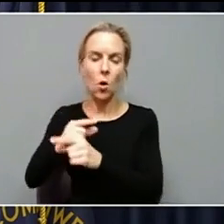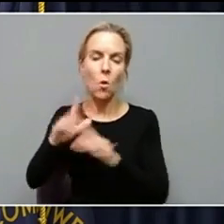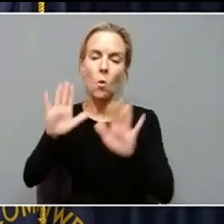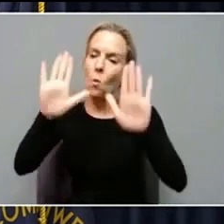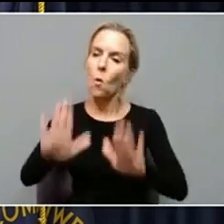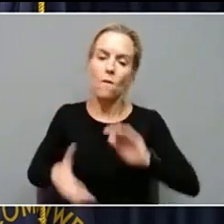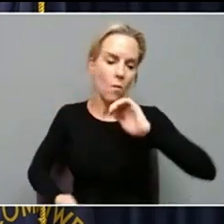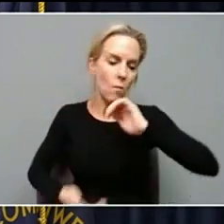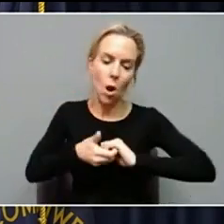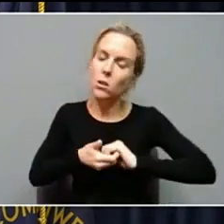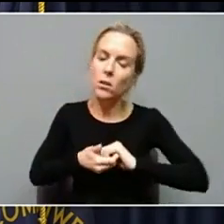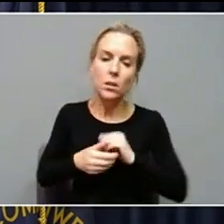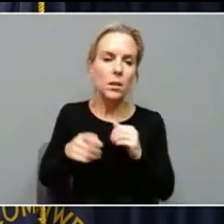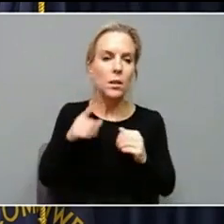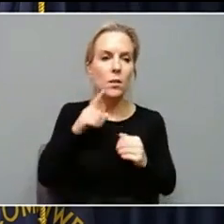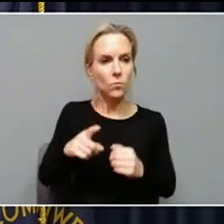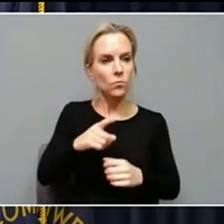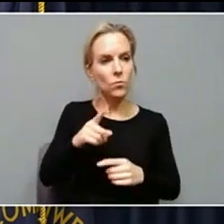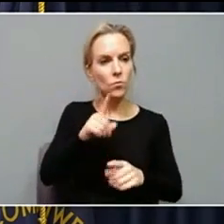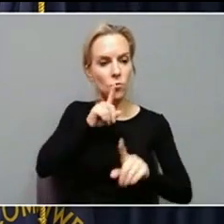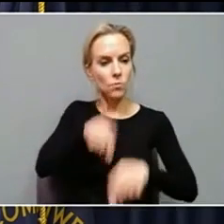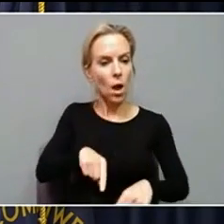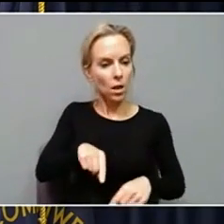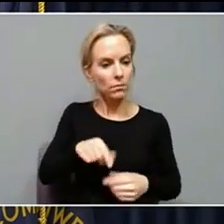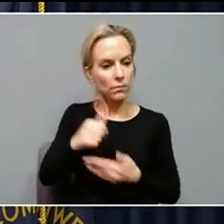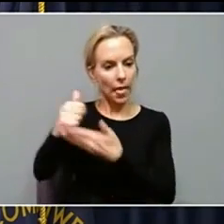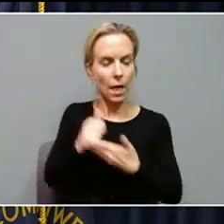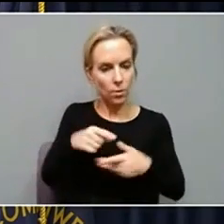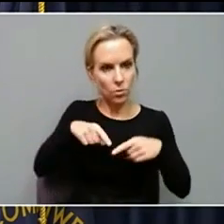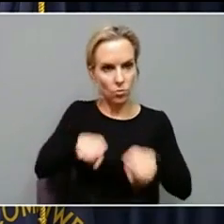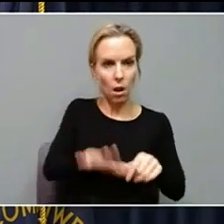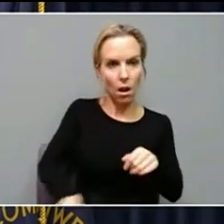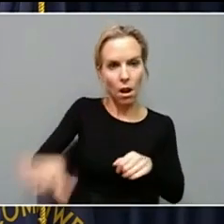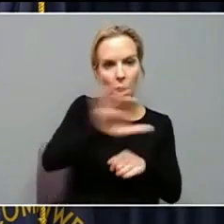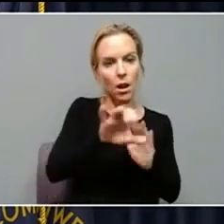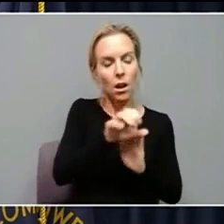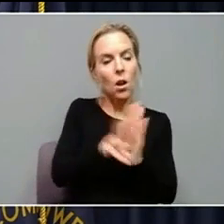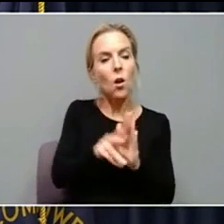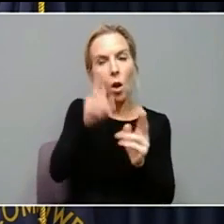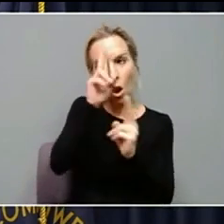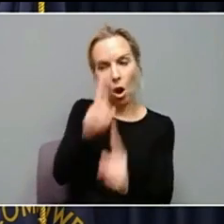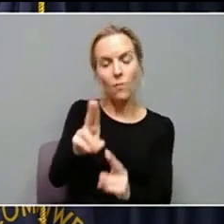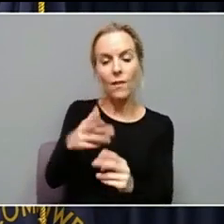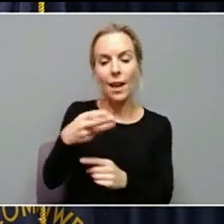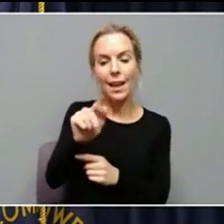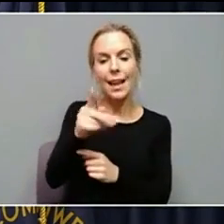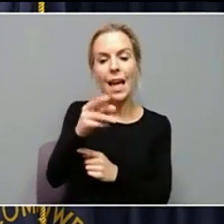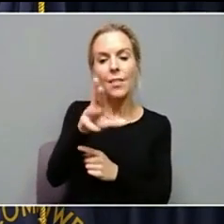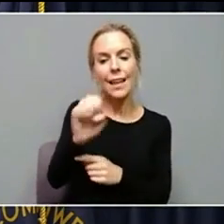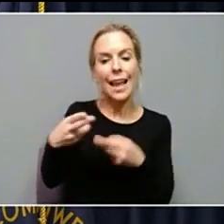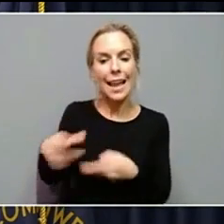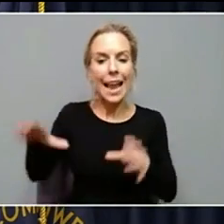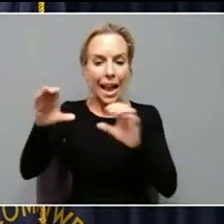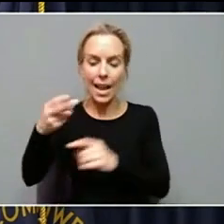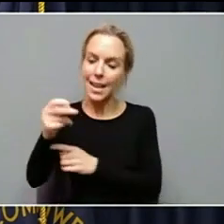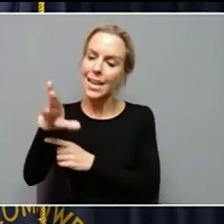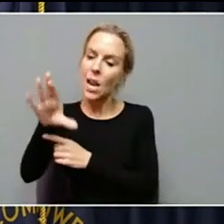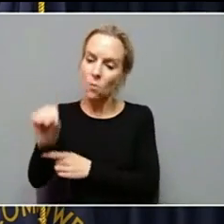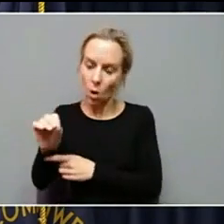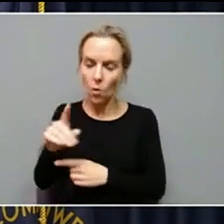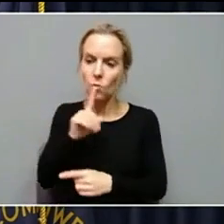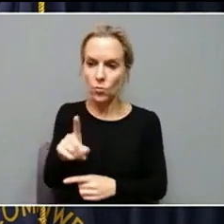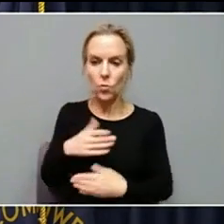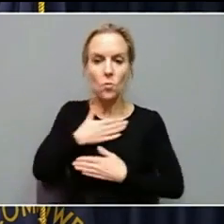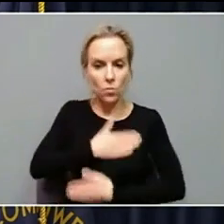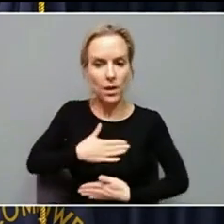response across the Commonwealth. In honor of Healthcare Heroes Appreciation Week, we're getting the chance to not only recognize some of our heroes in the medical